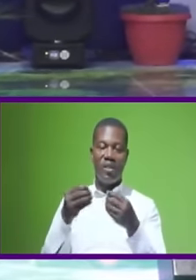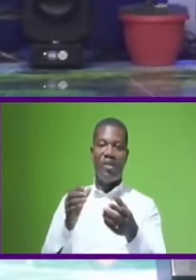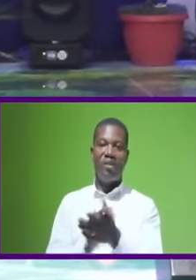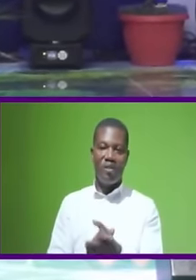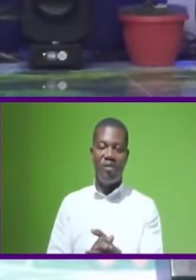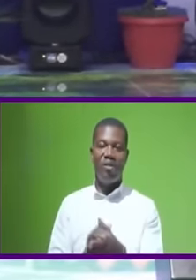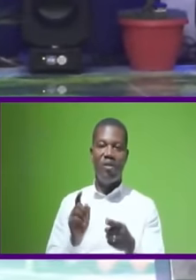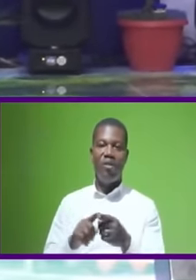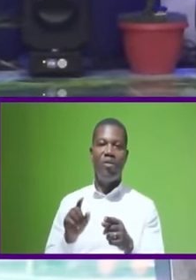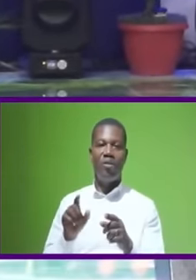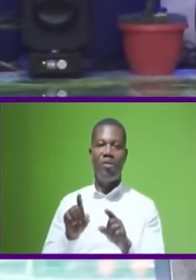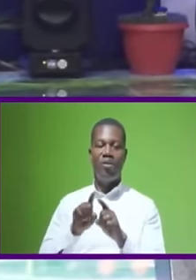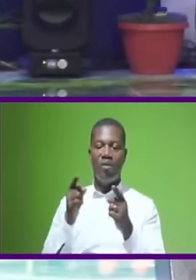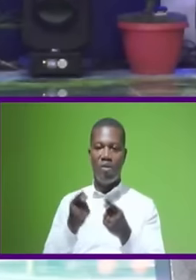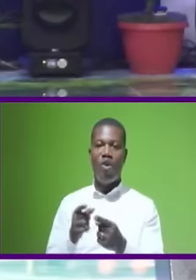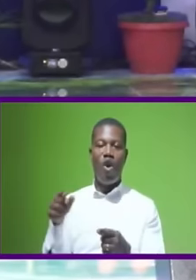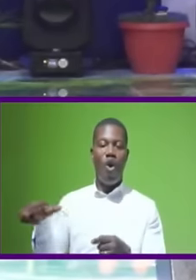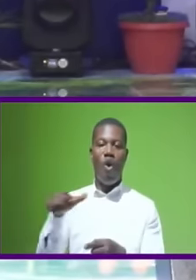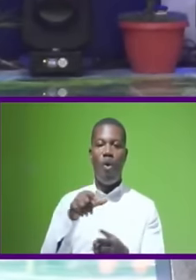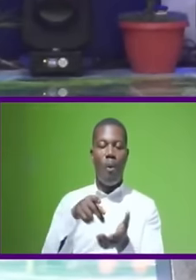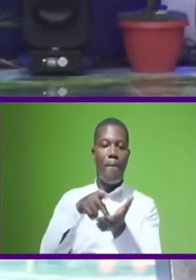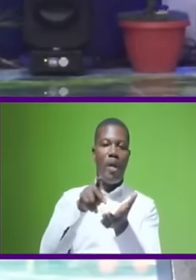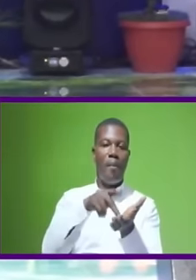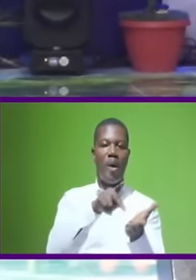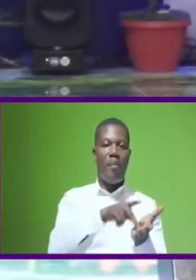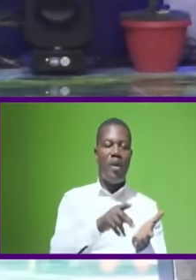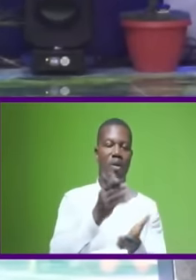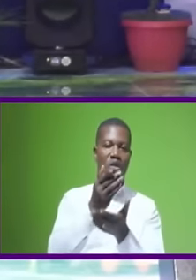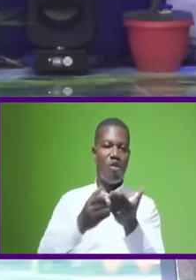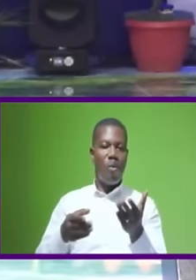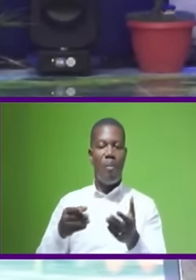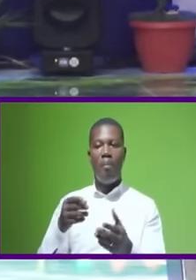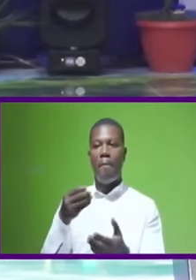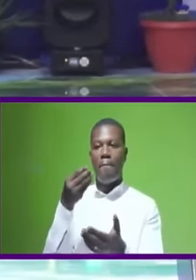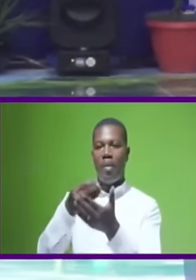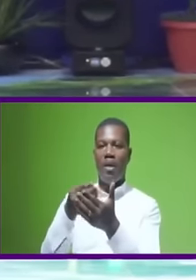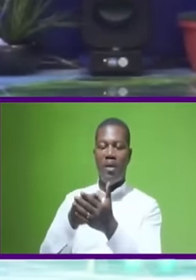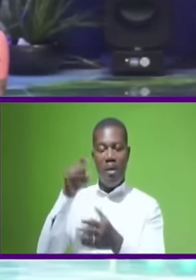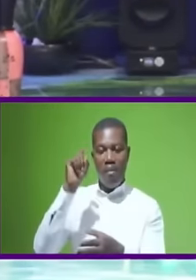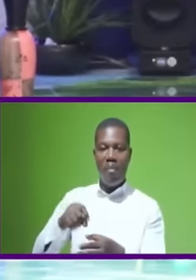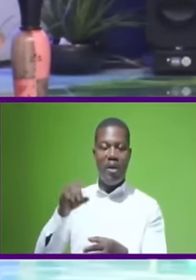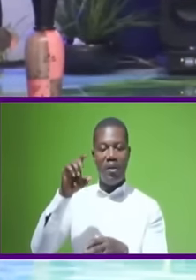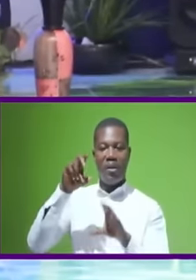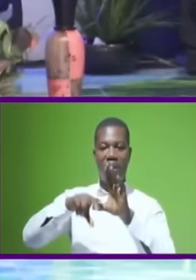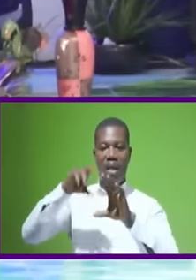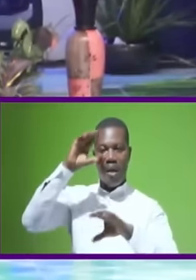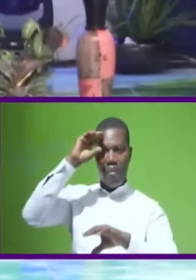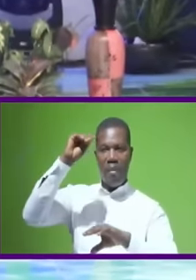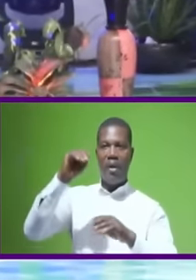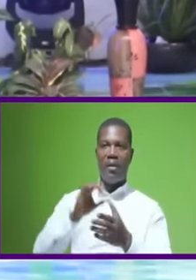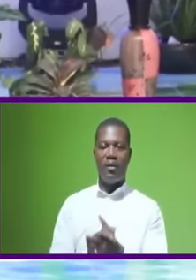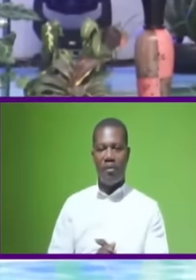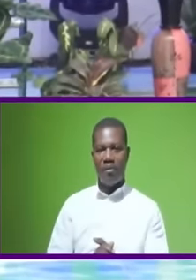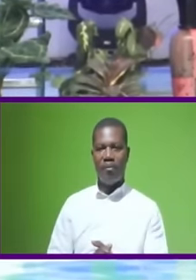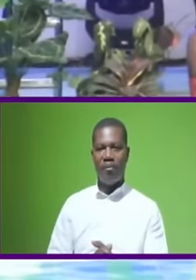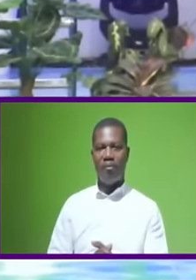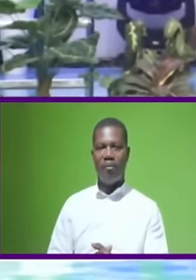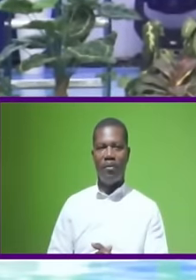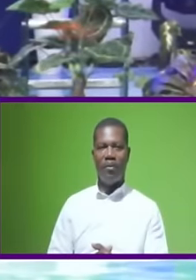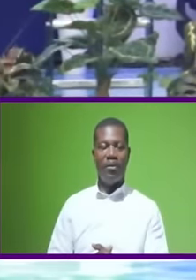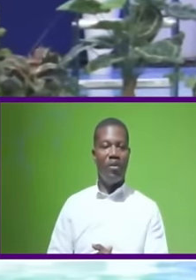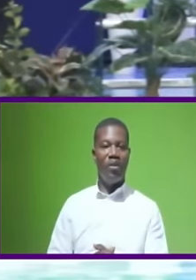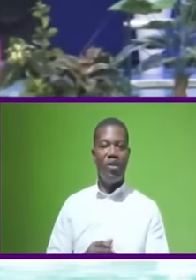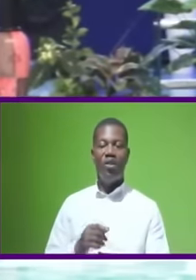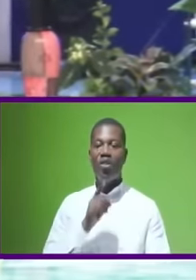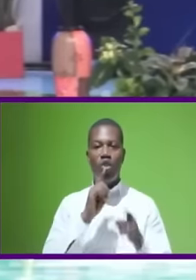your senior the question. Just not like as a chairman. After they received their money. Who